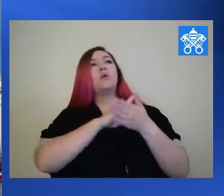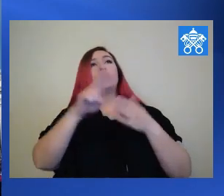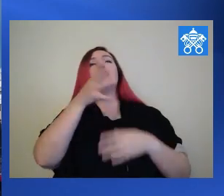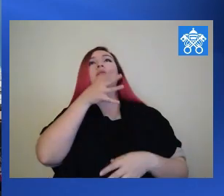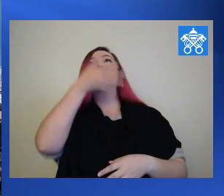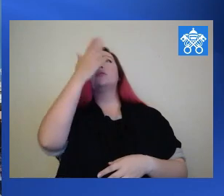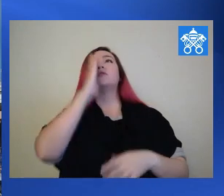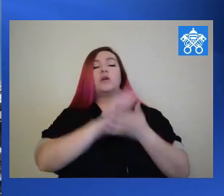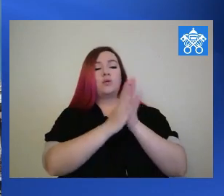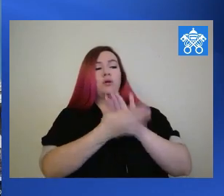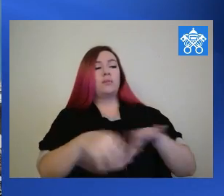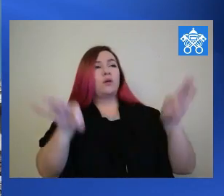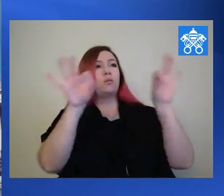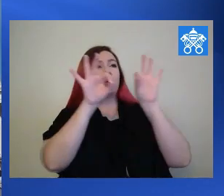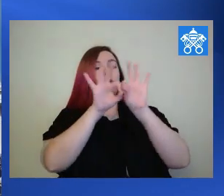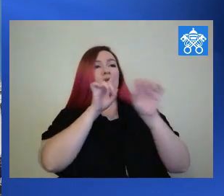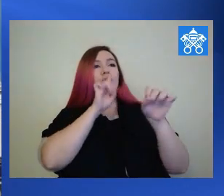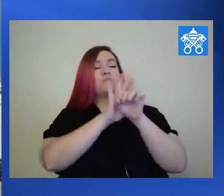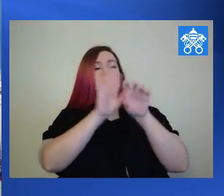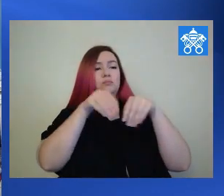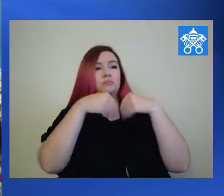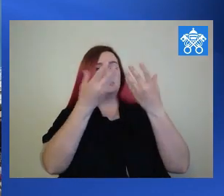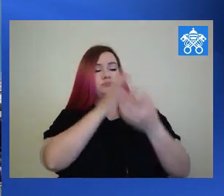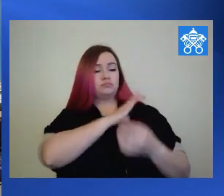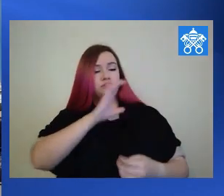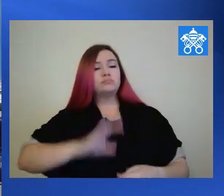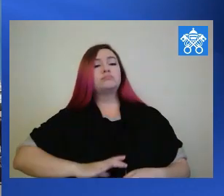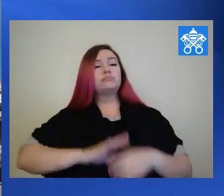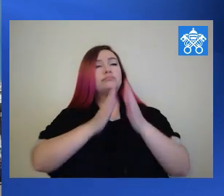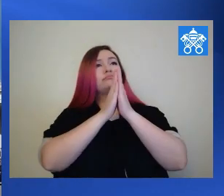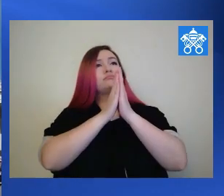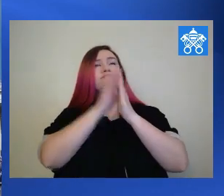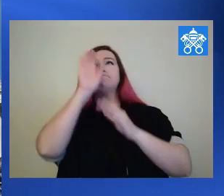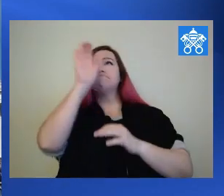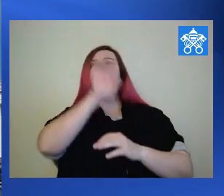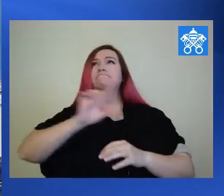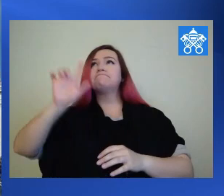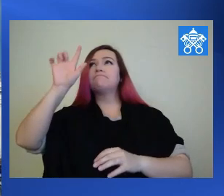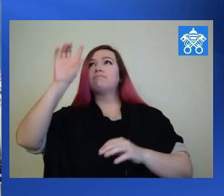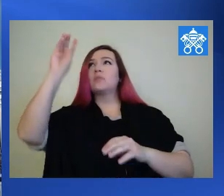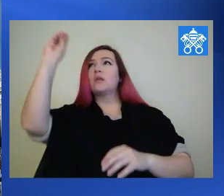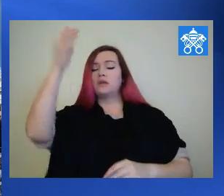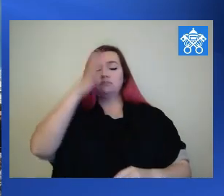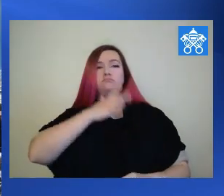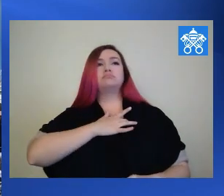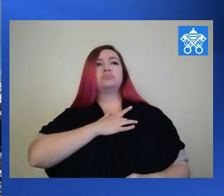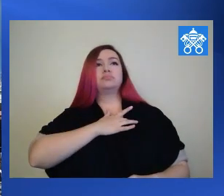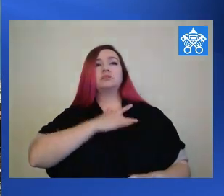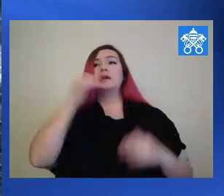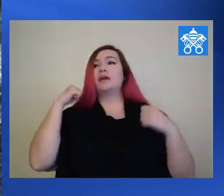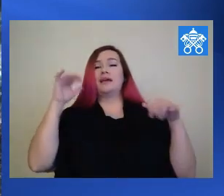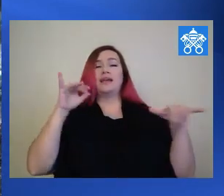digni exiciamur promissionibus Christi. Gratia tua, an quae sumus Domine, mentibus nostris infunde, ut